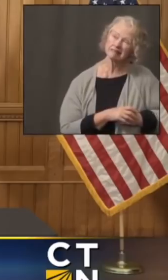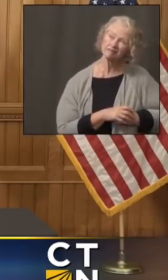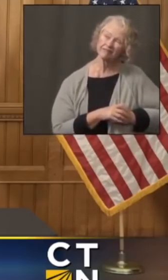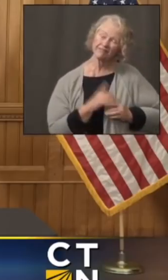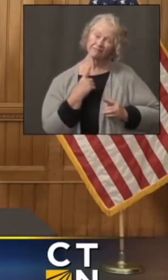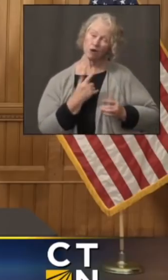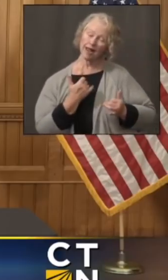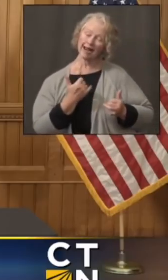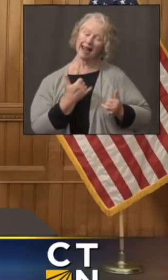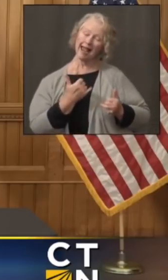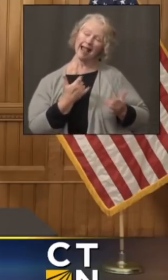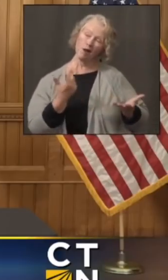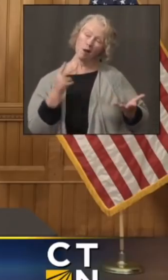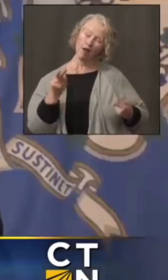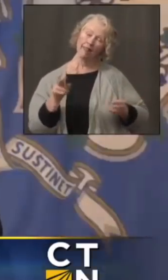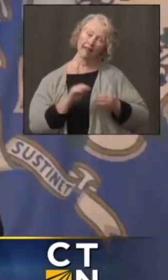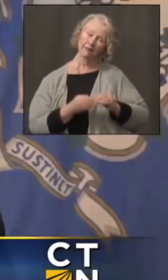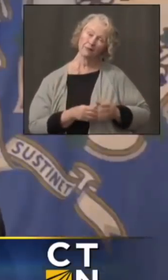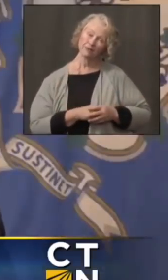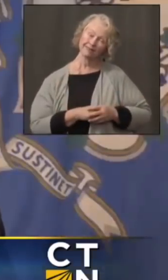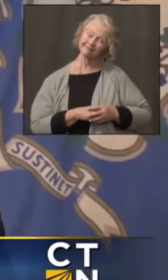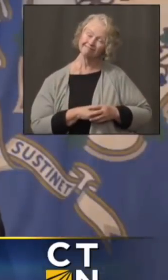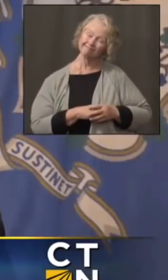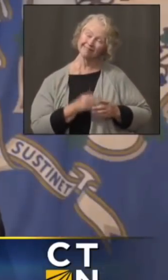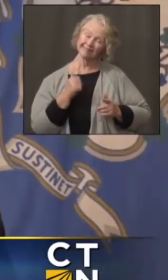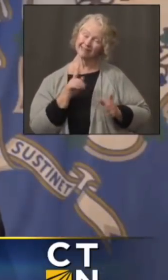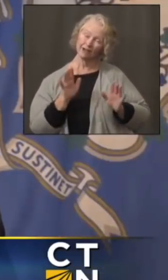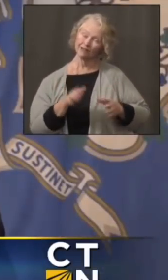Right now, look at the trend lines. They're not that good.